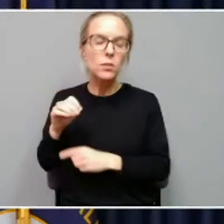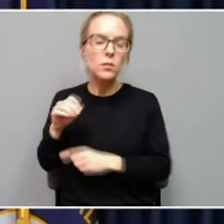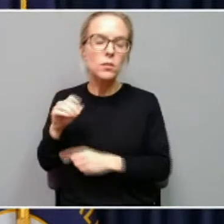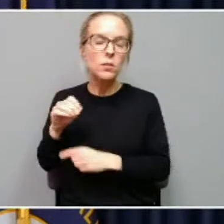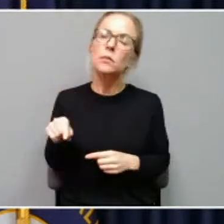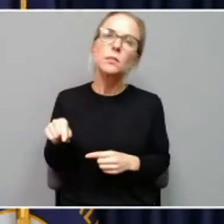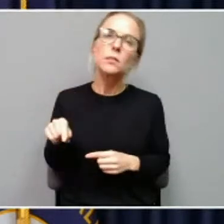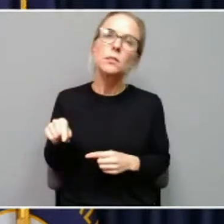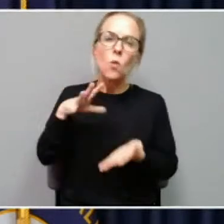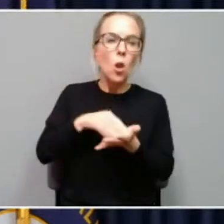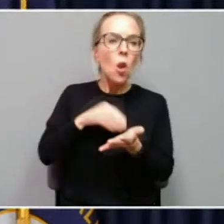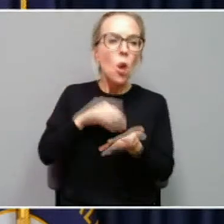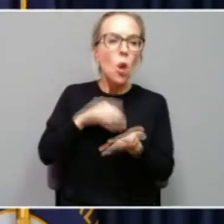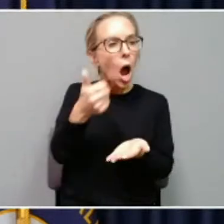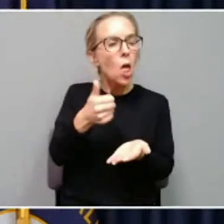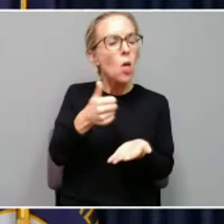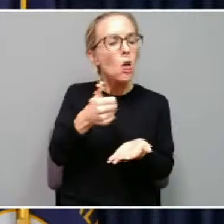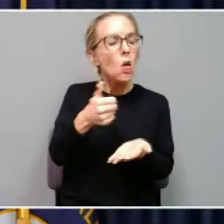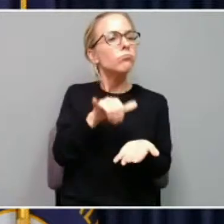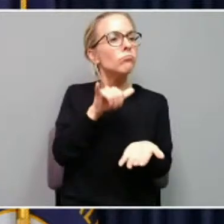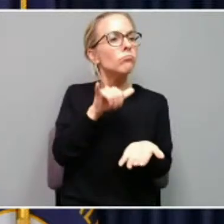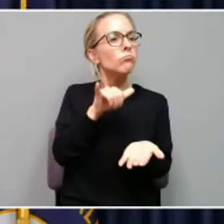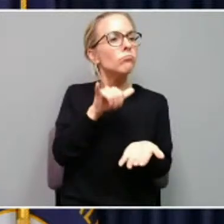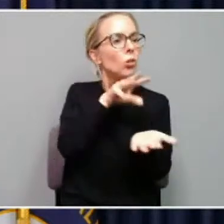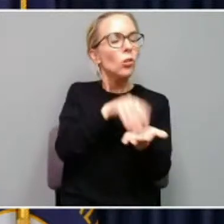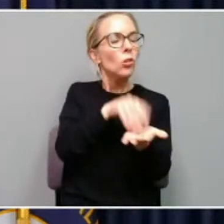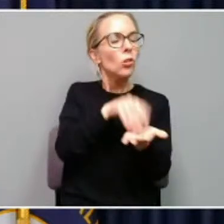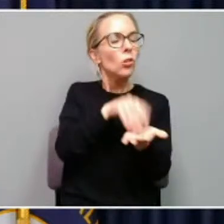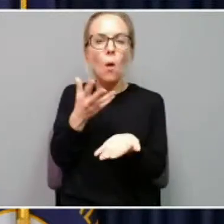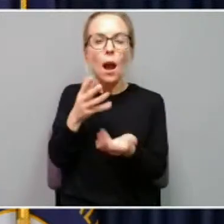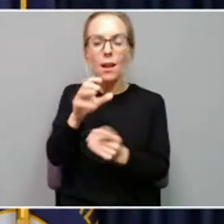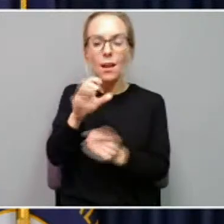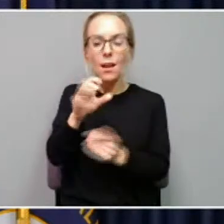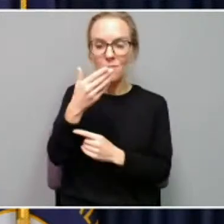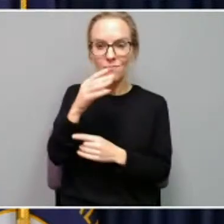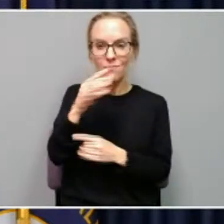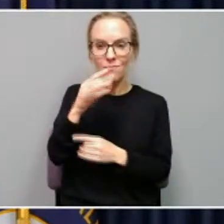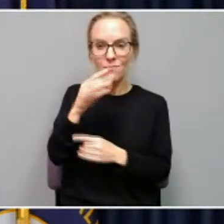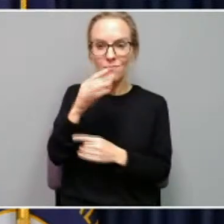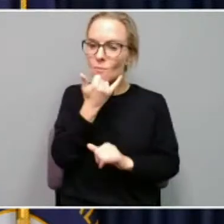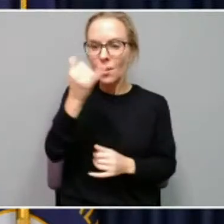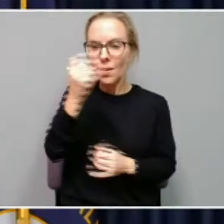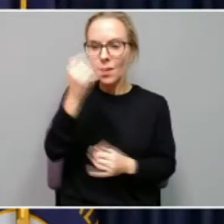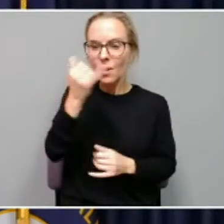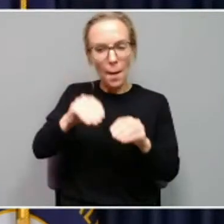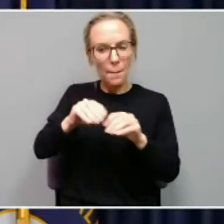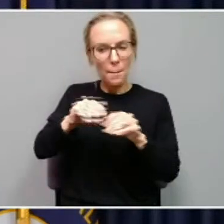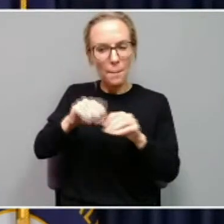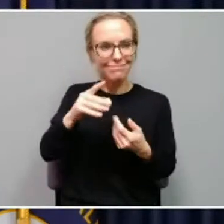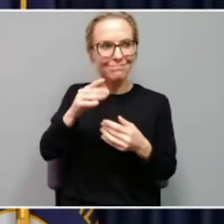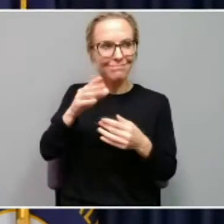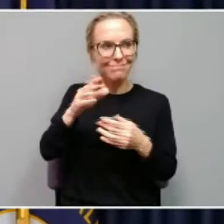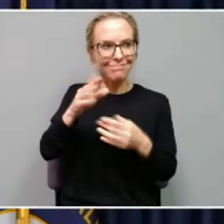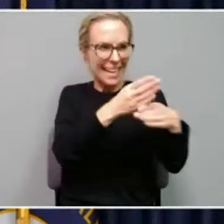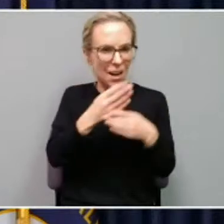learned some other things too about how misinformation can spread and kill people and lead people to do things